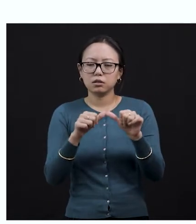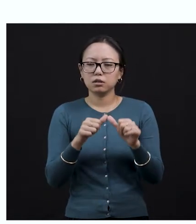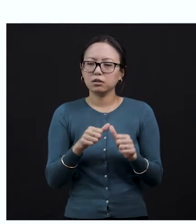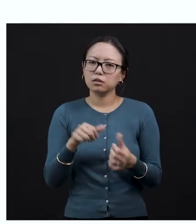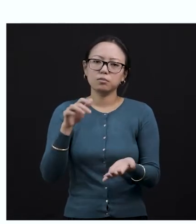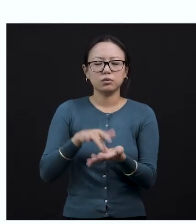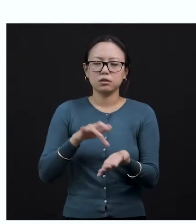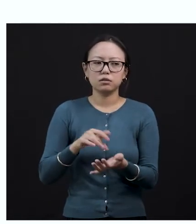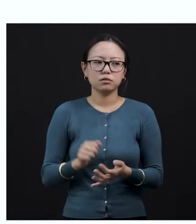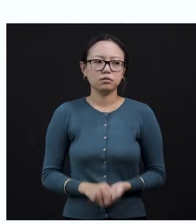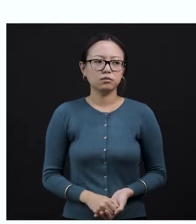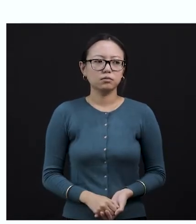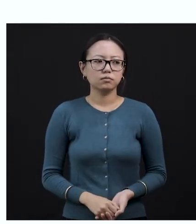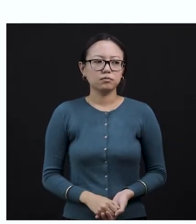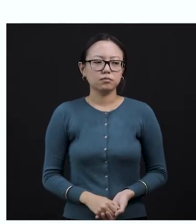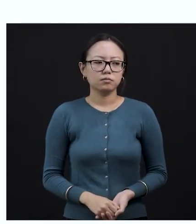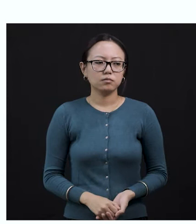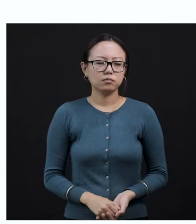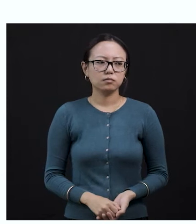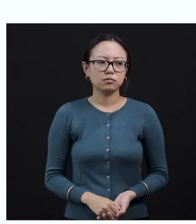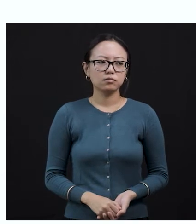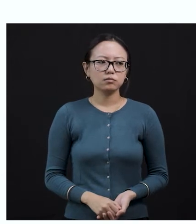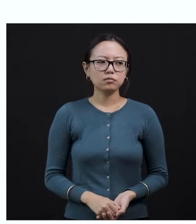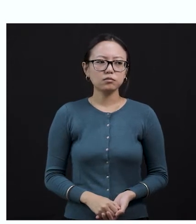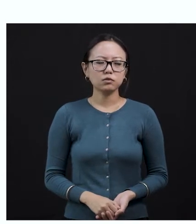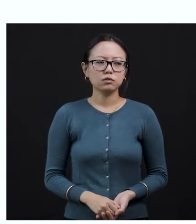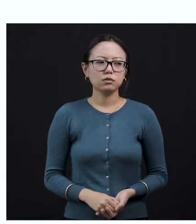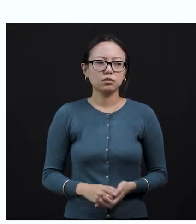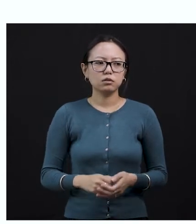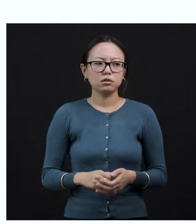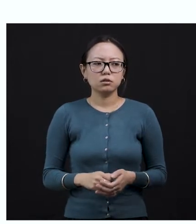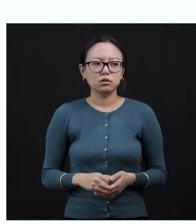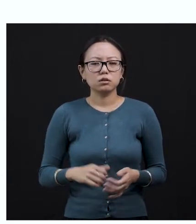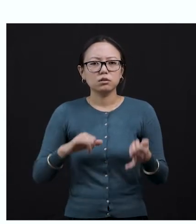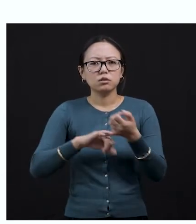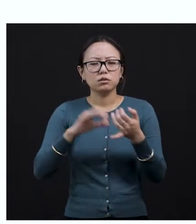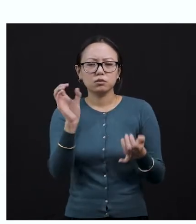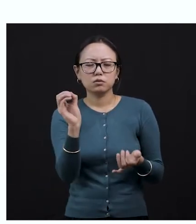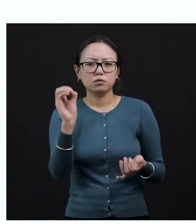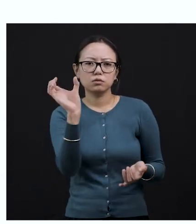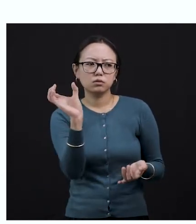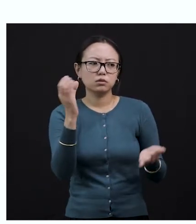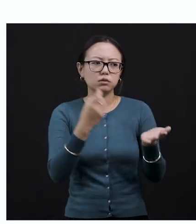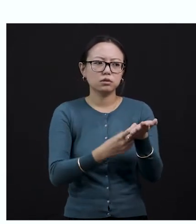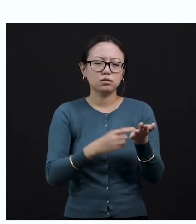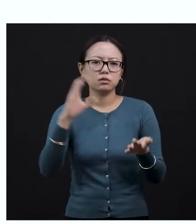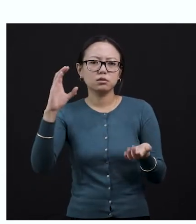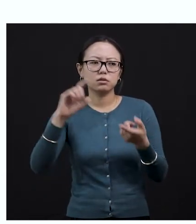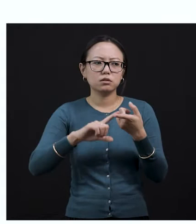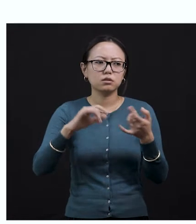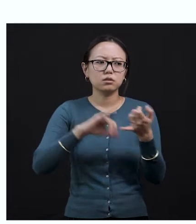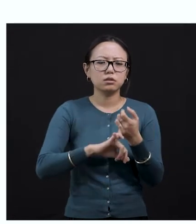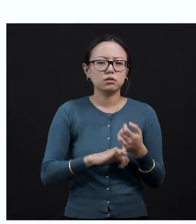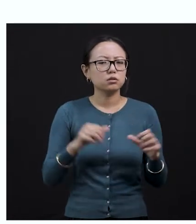sources that helped us to learn about the Aryan civilization. One is the literary source. Okay,